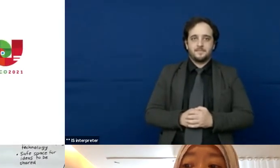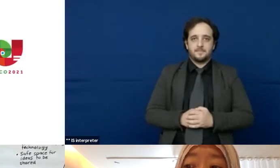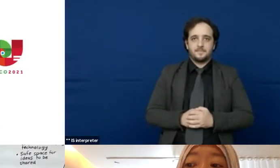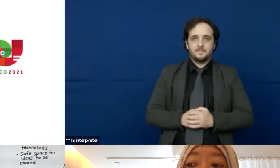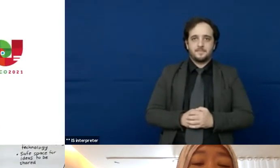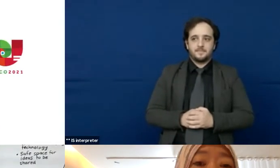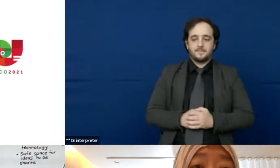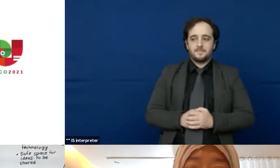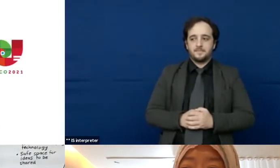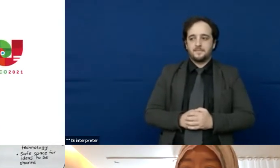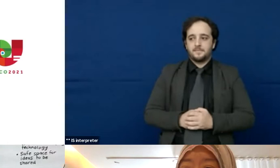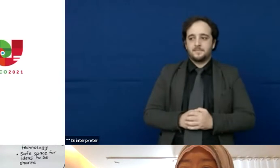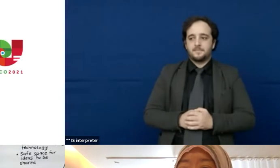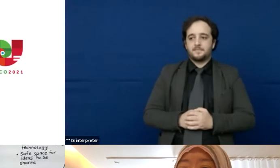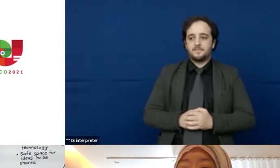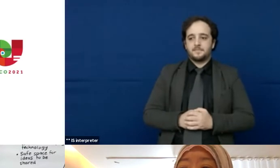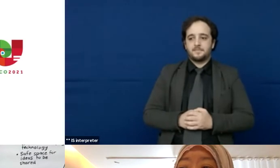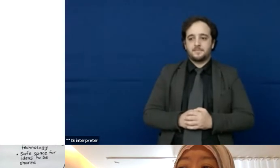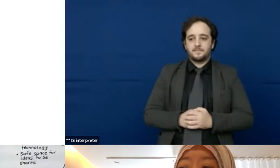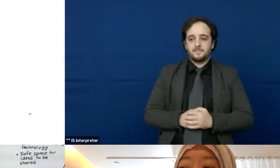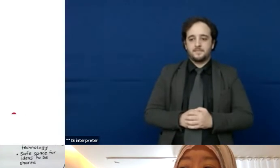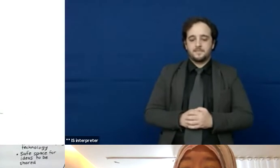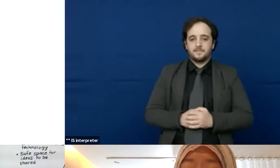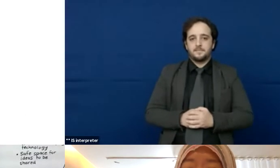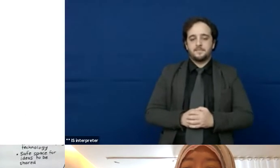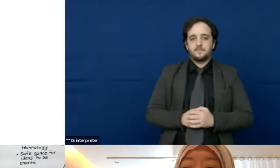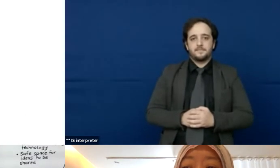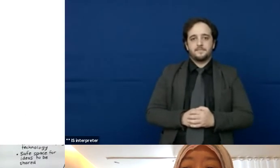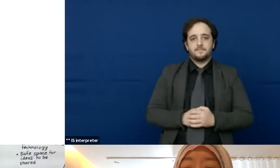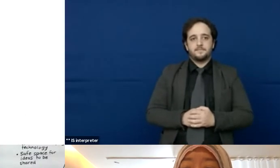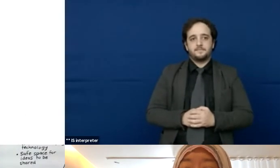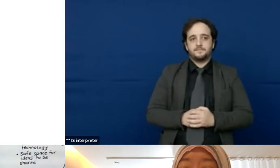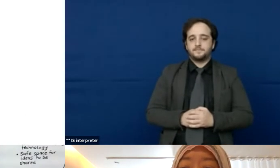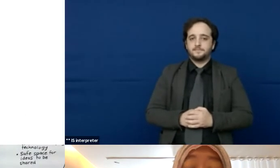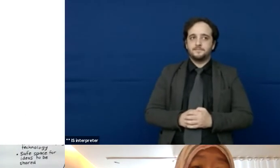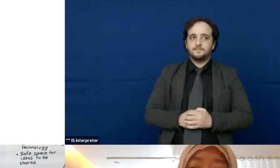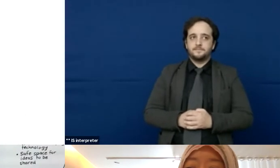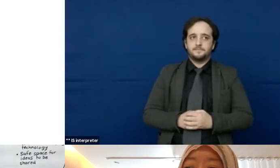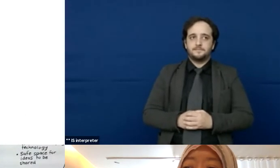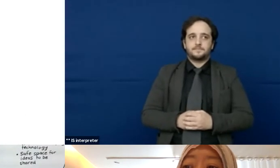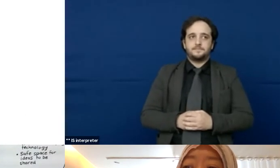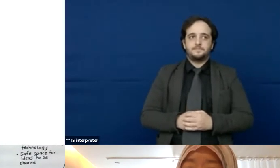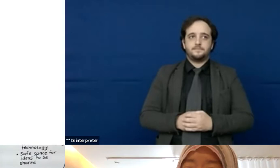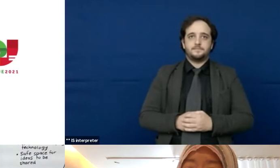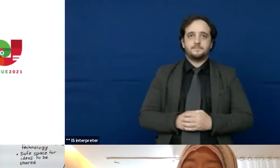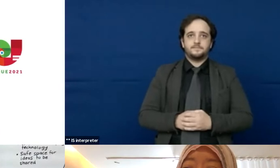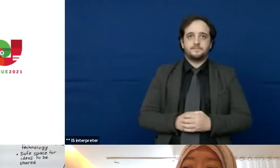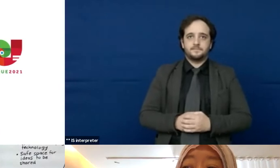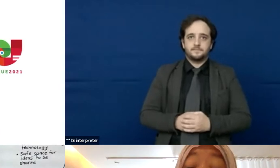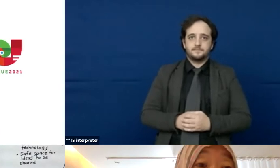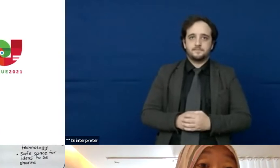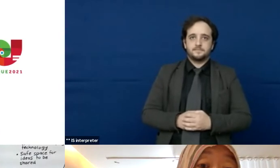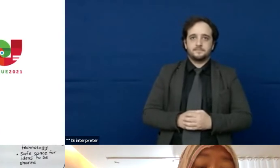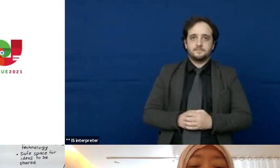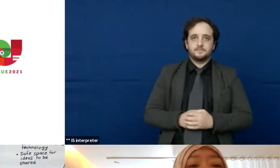must be non-negotiable in our insistence on using intersectional approach. It